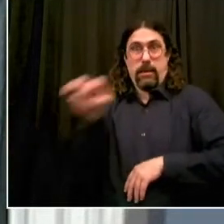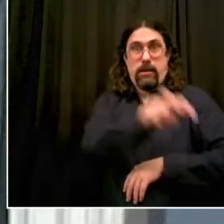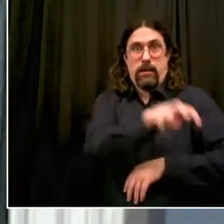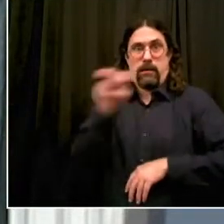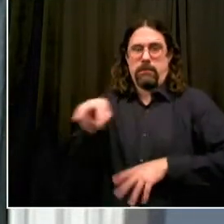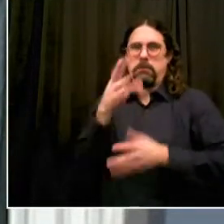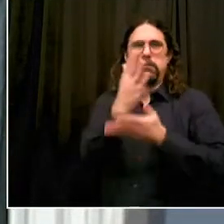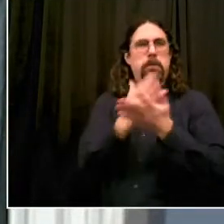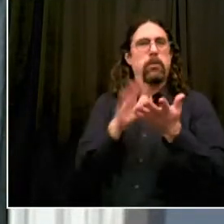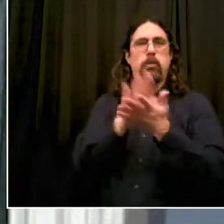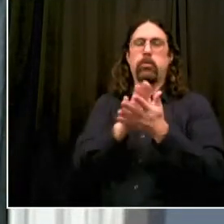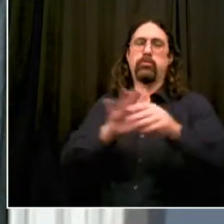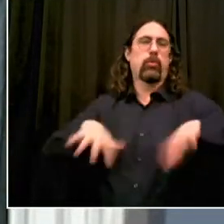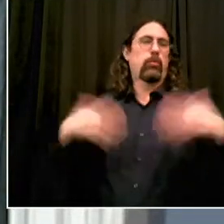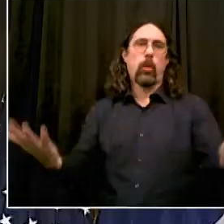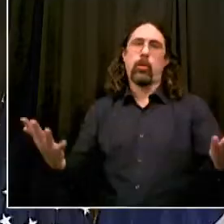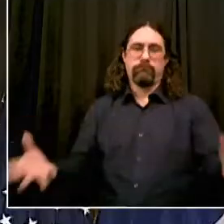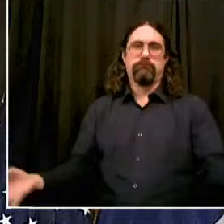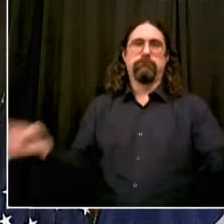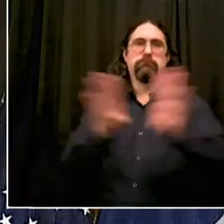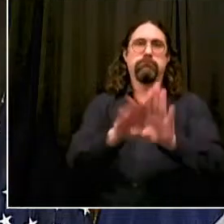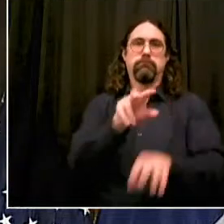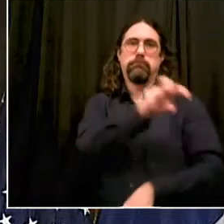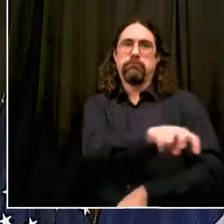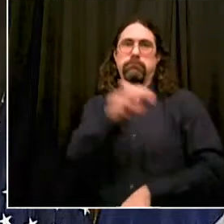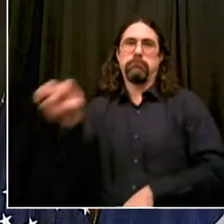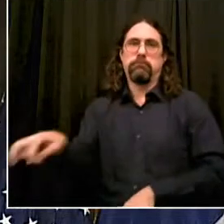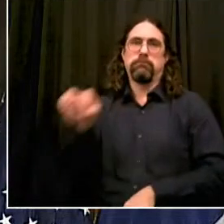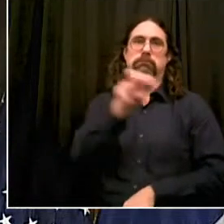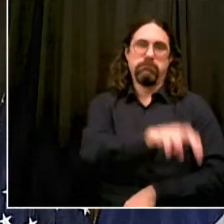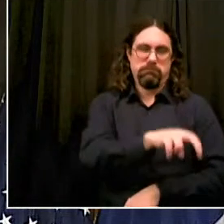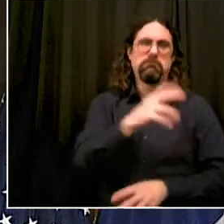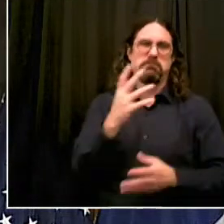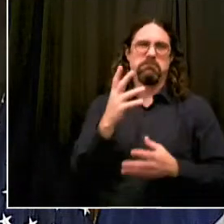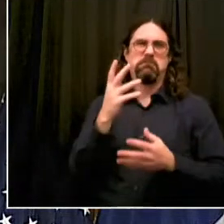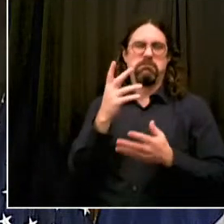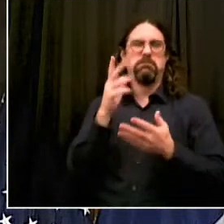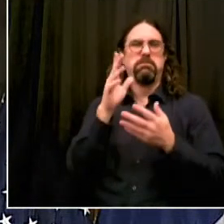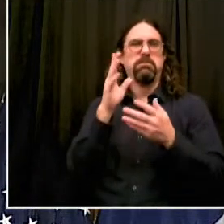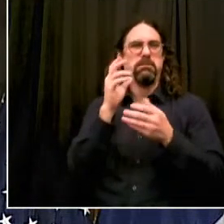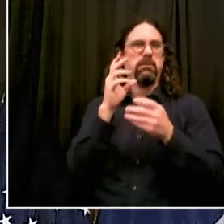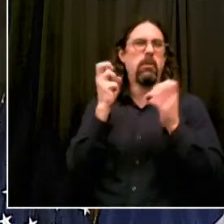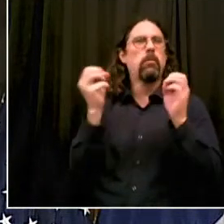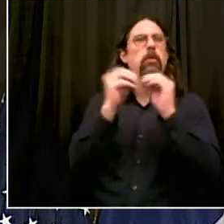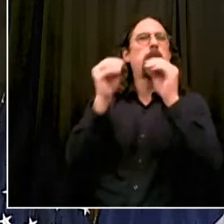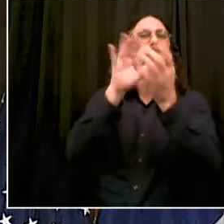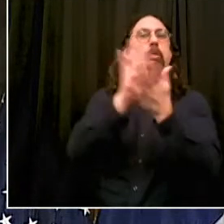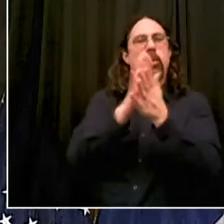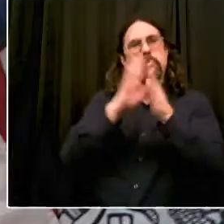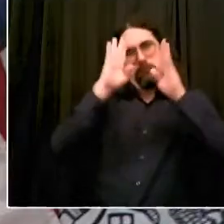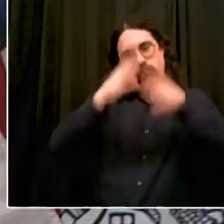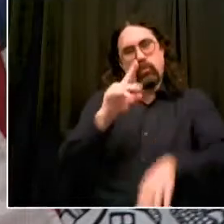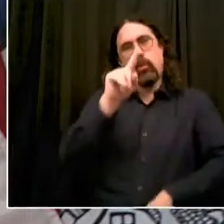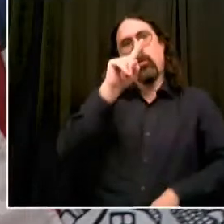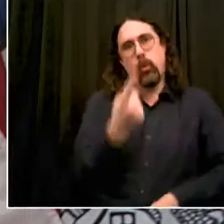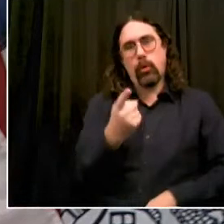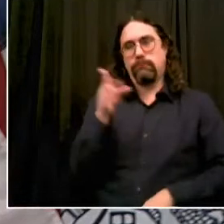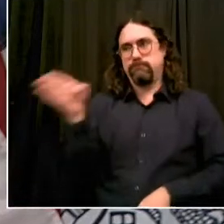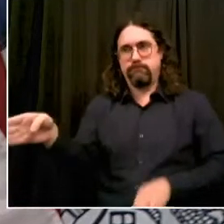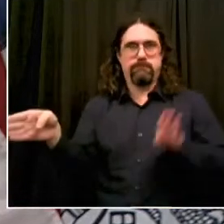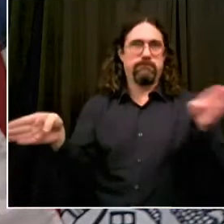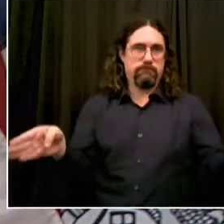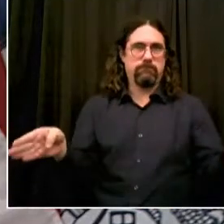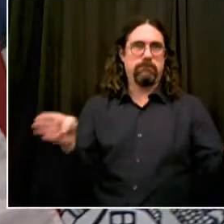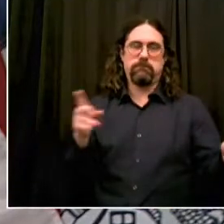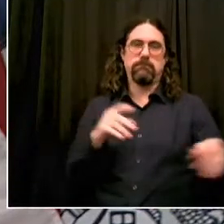have more days of in-person learning. Go ahead, Katie. Thank you. And my second one, I think it was sort of already